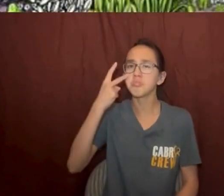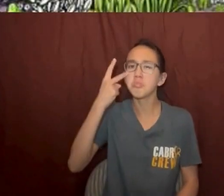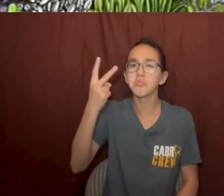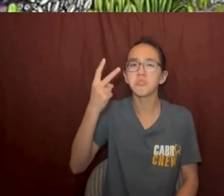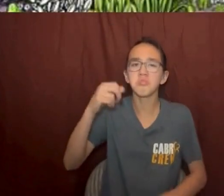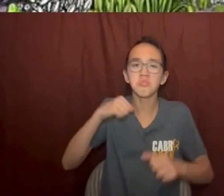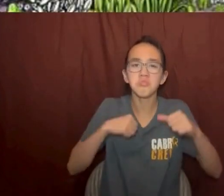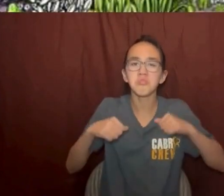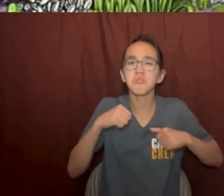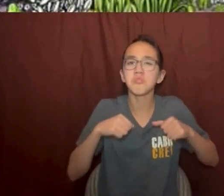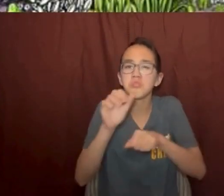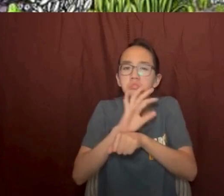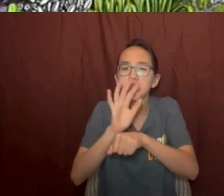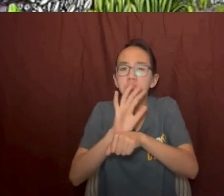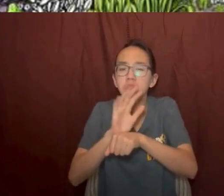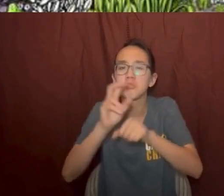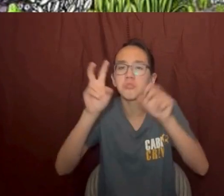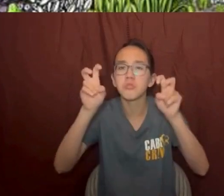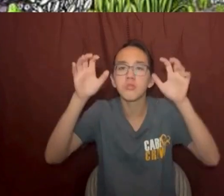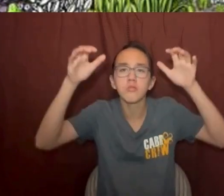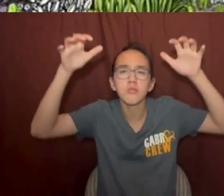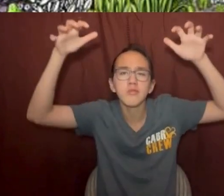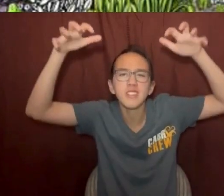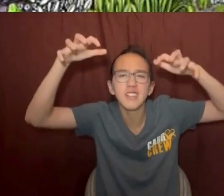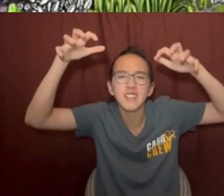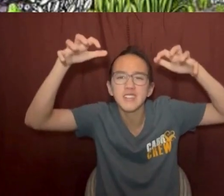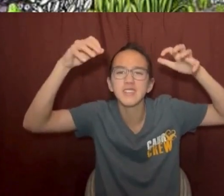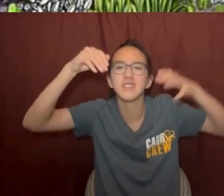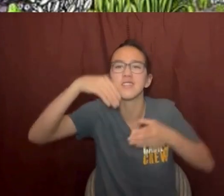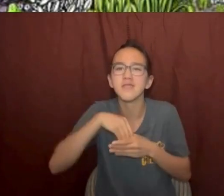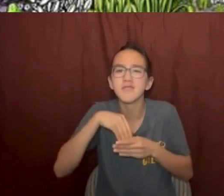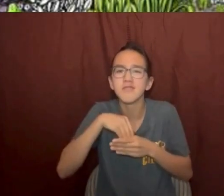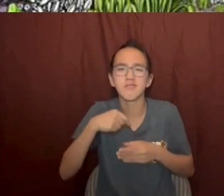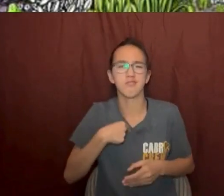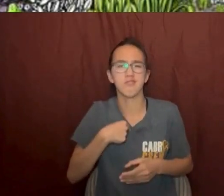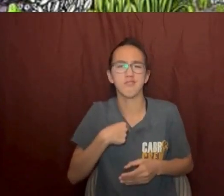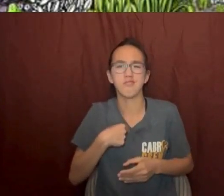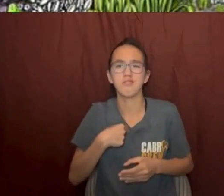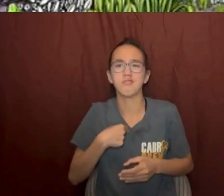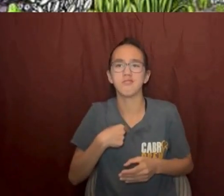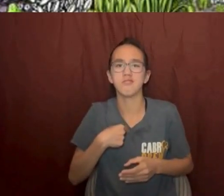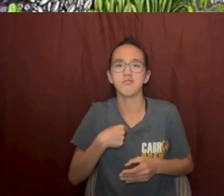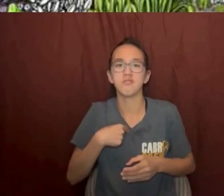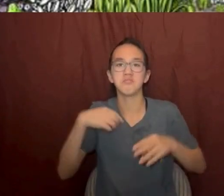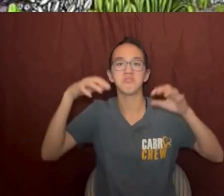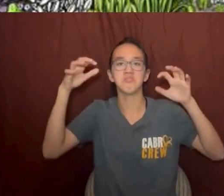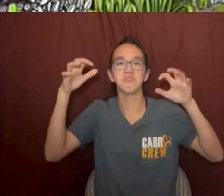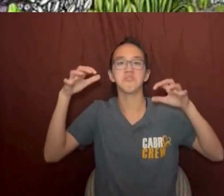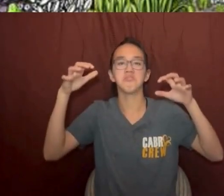Has anyone seen the show Monsters Inside Me?